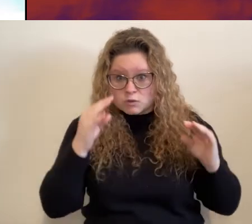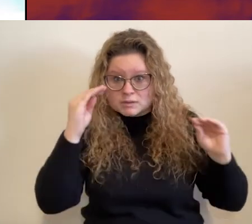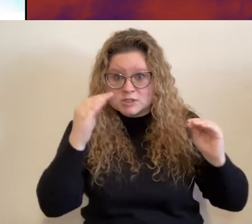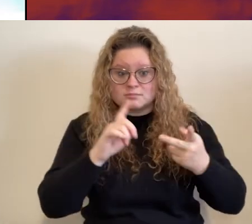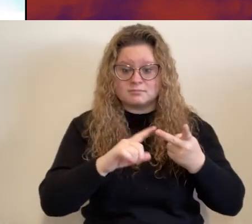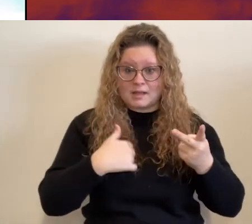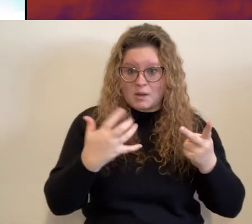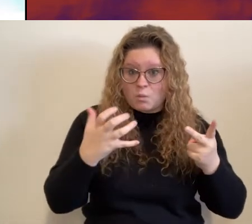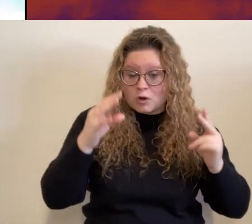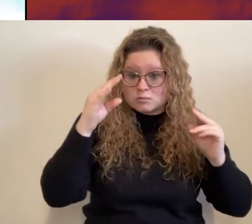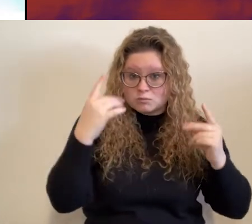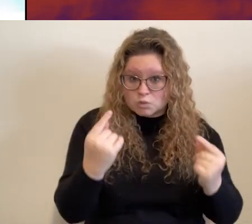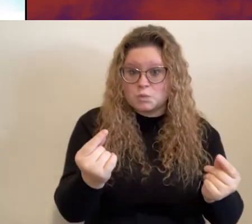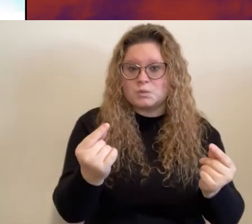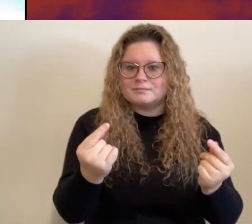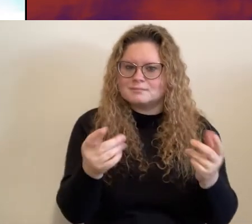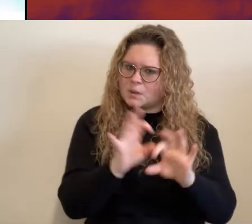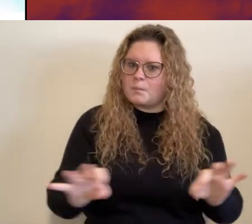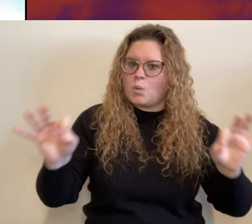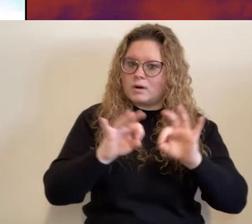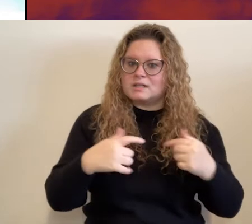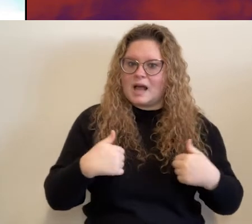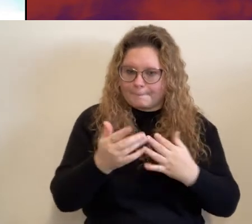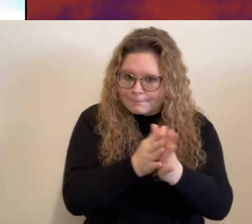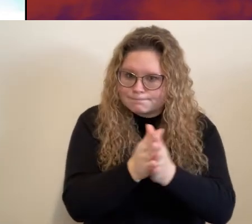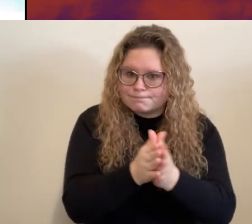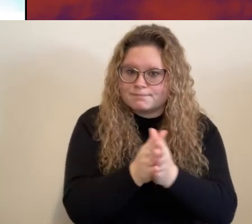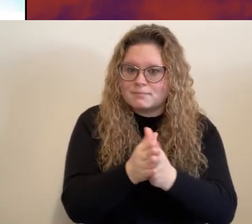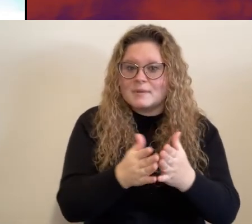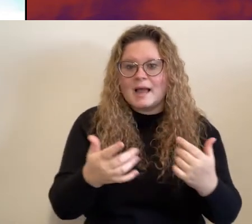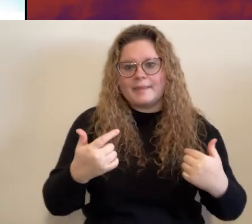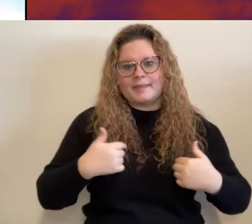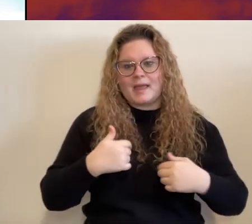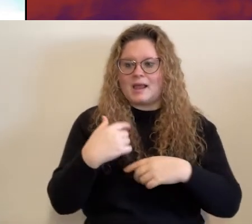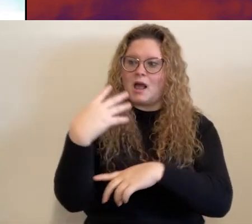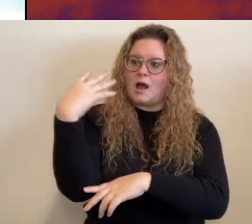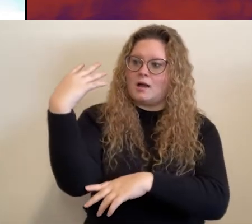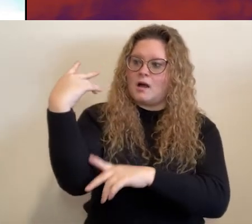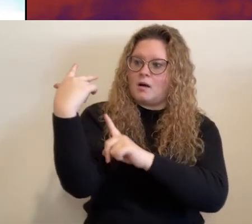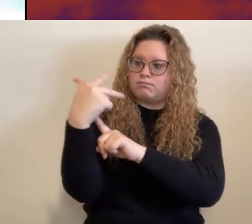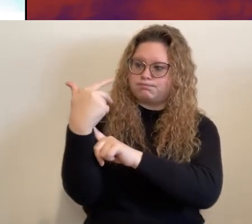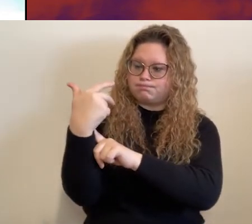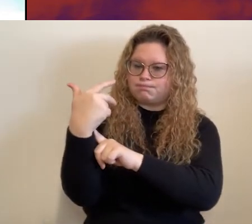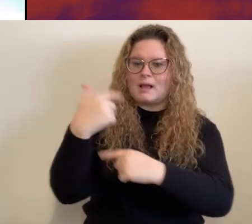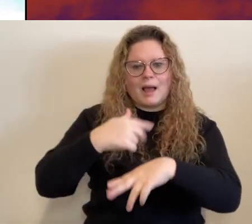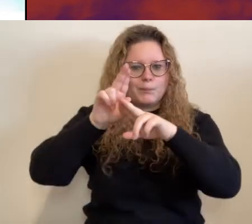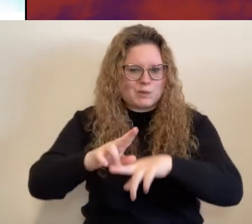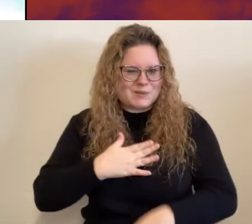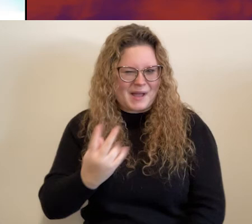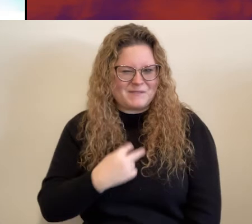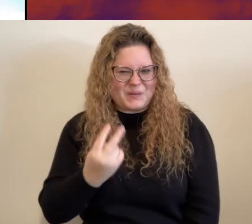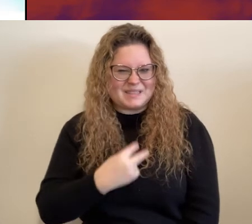then you have a lot of fillers for your feed. And you also get used to your own voice. Like we're on day 35. So being live for